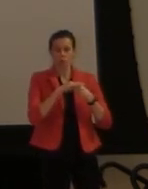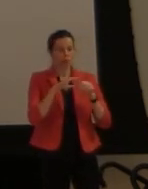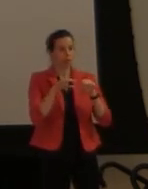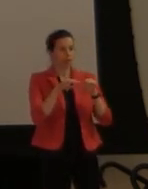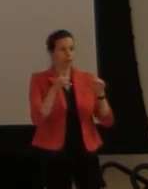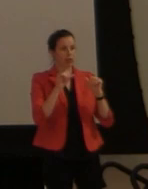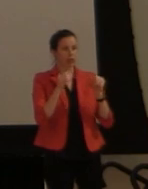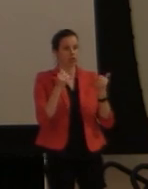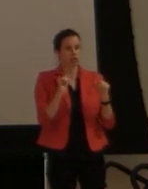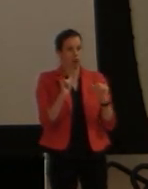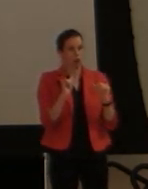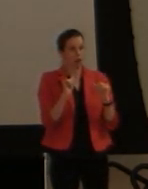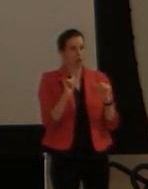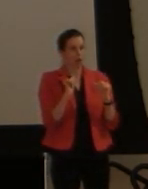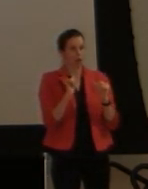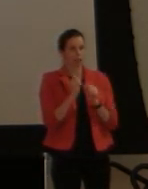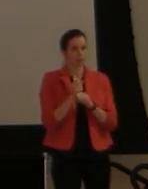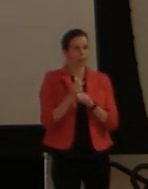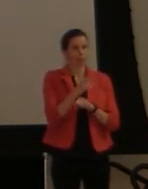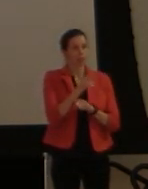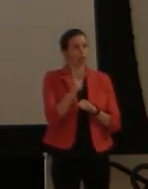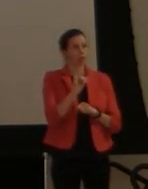gaps.